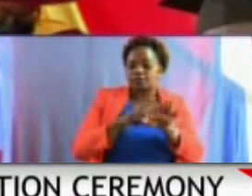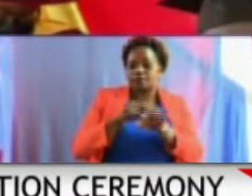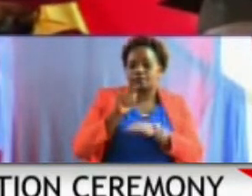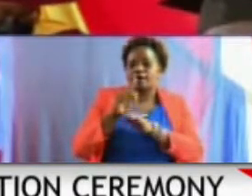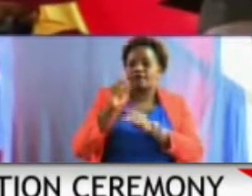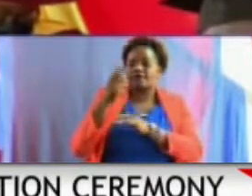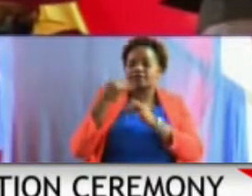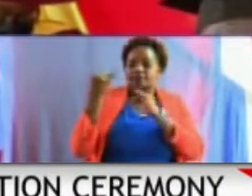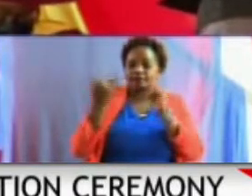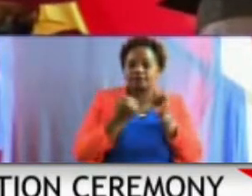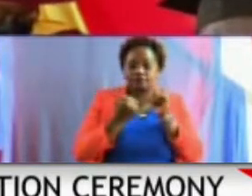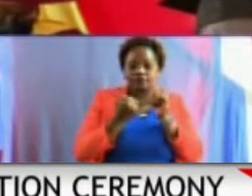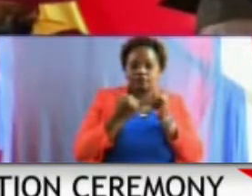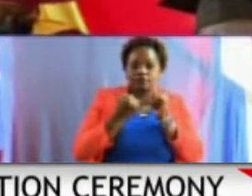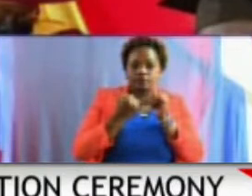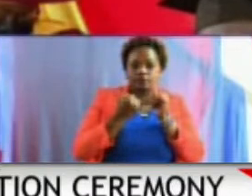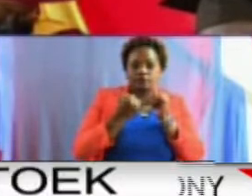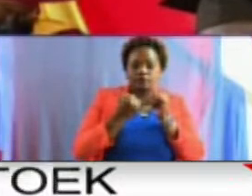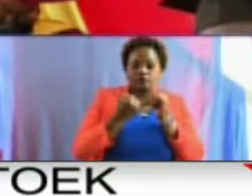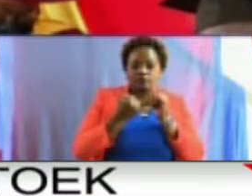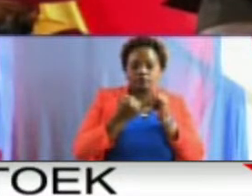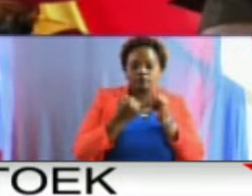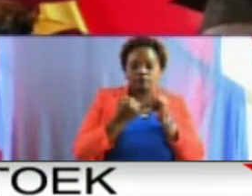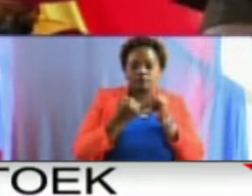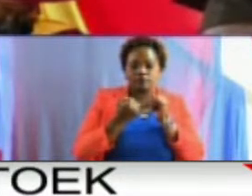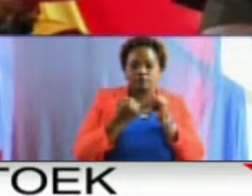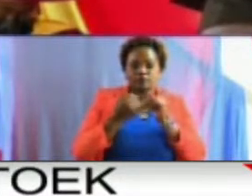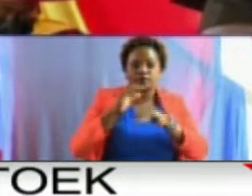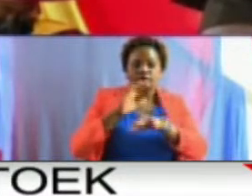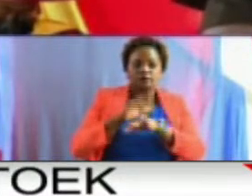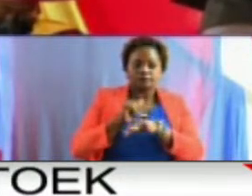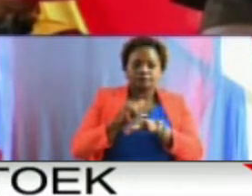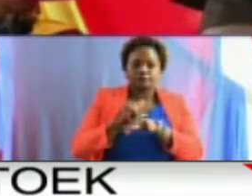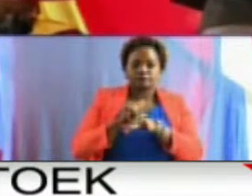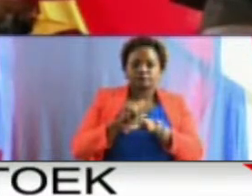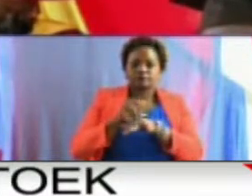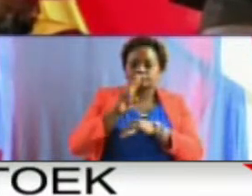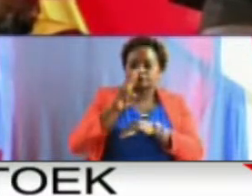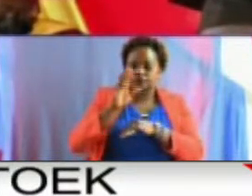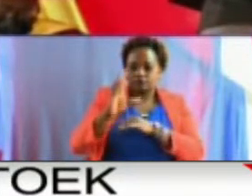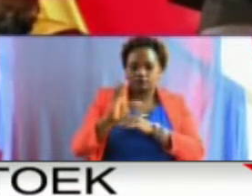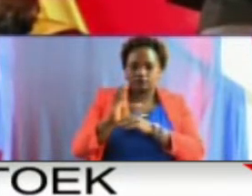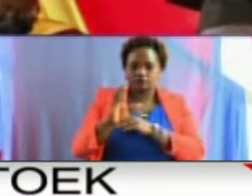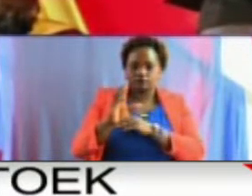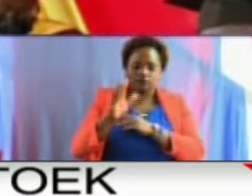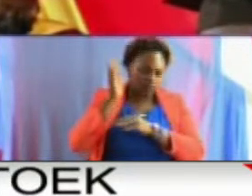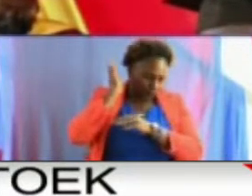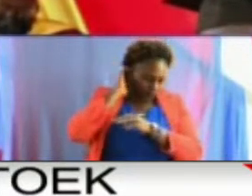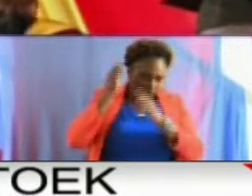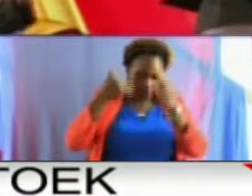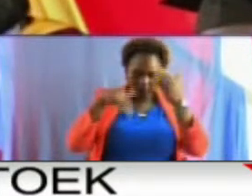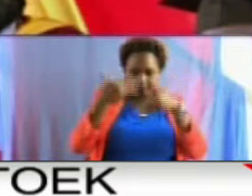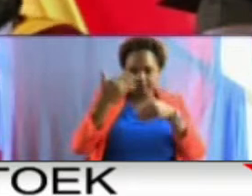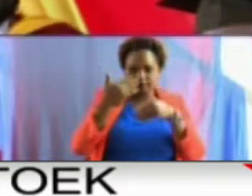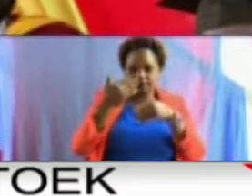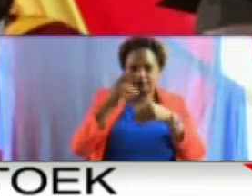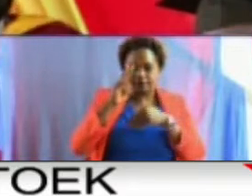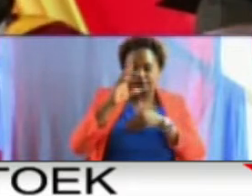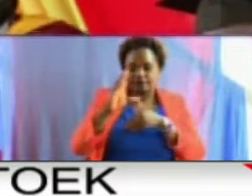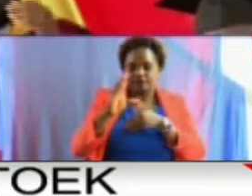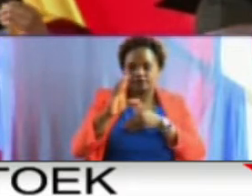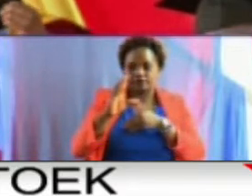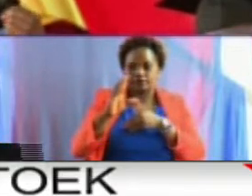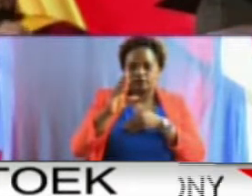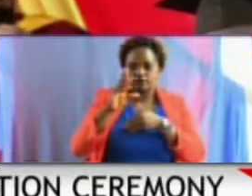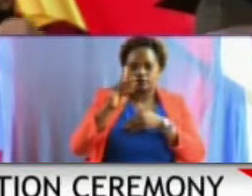like to take this opportunity to call upon the Vice Chancellor, Murang'A University of Technology, Professor